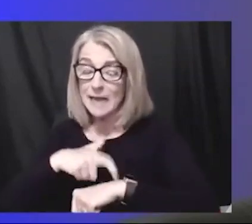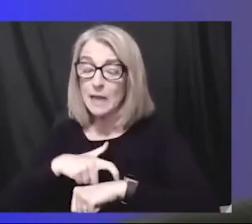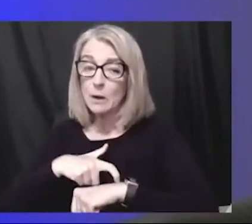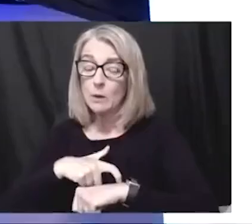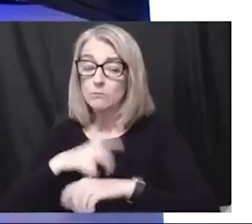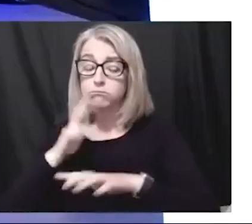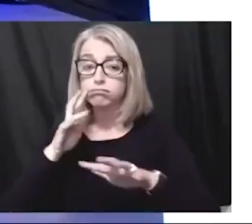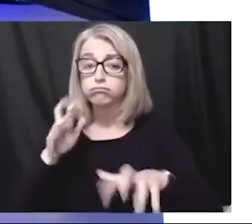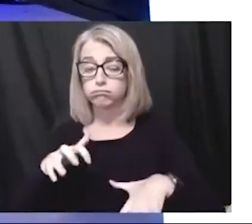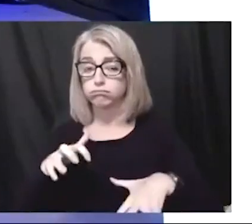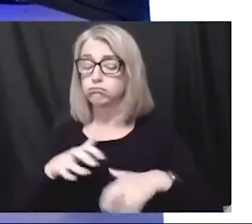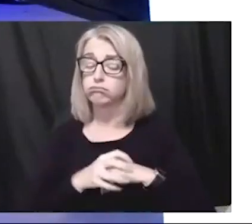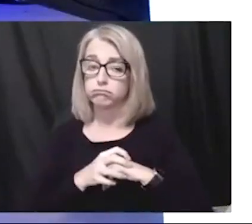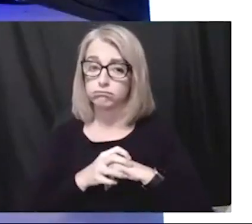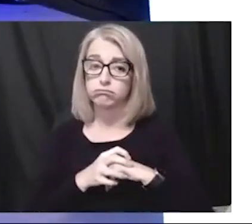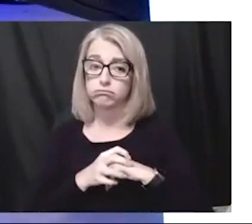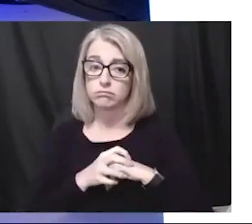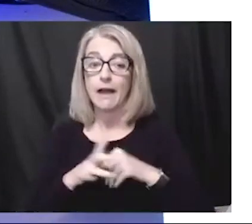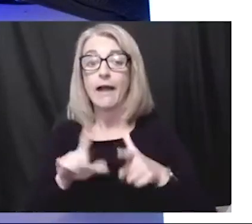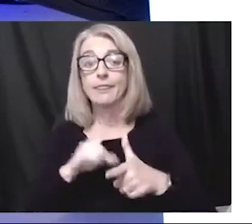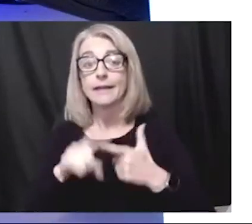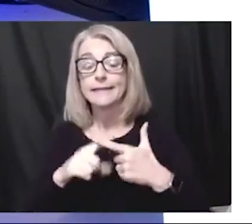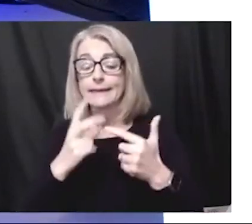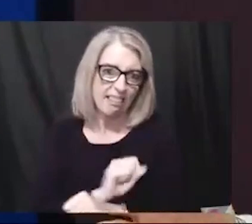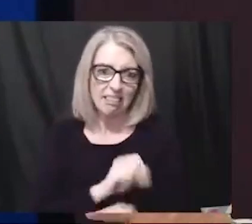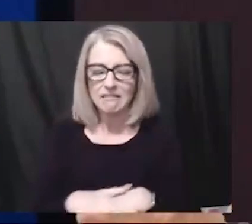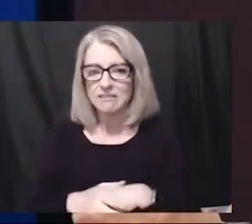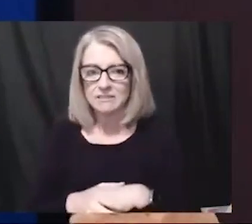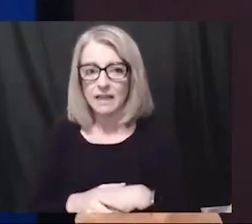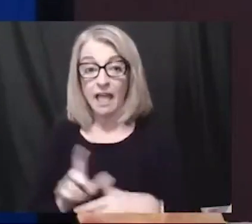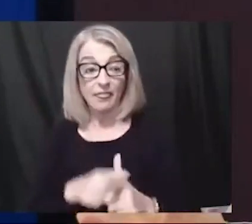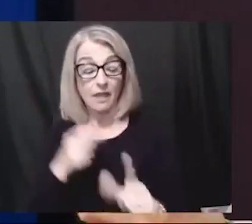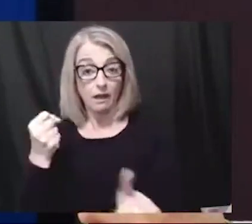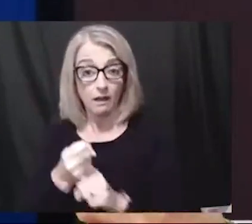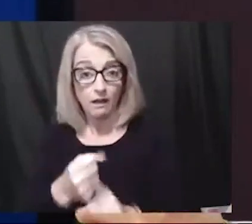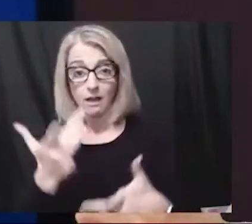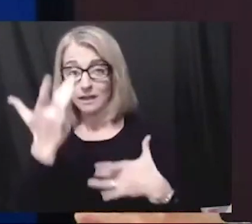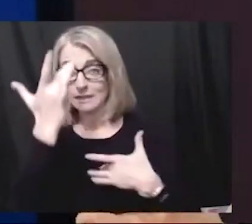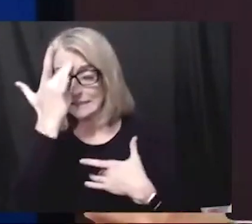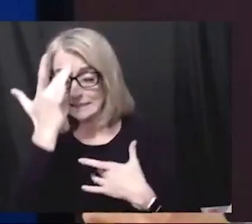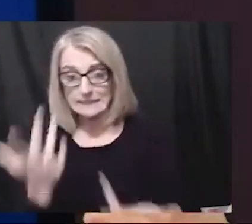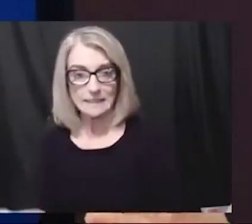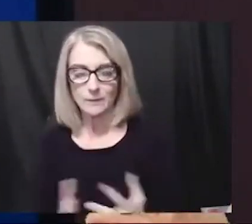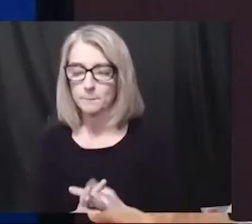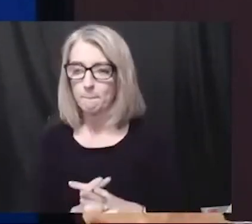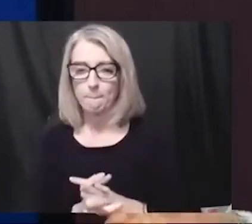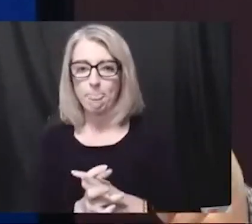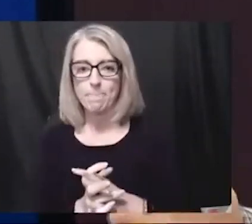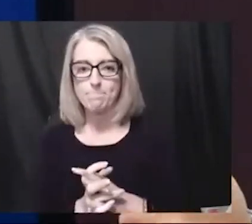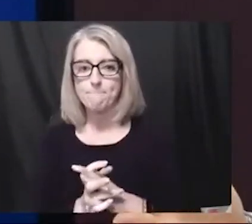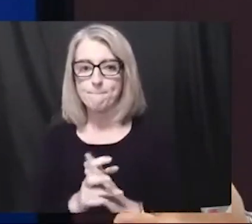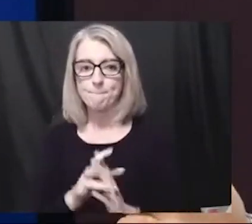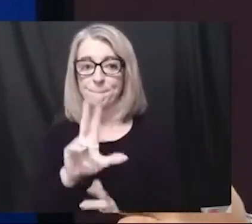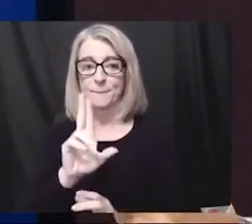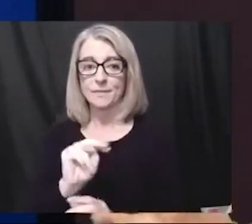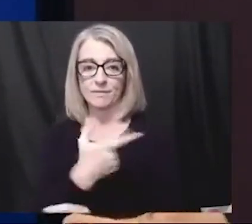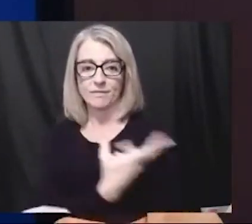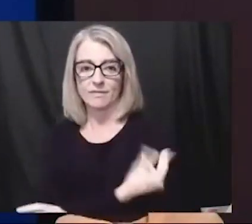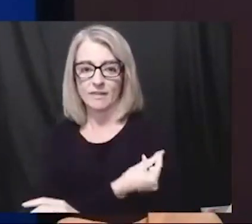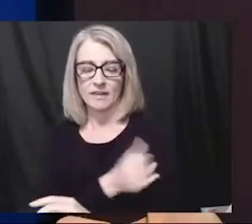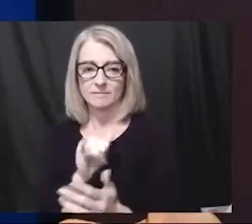this is folks, there's a financial impact. There are so many life impacts to this obsession